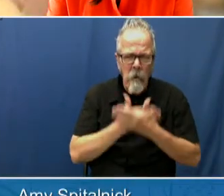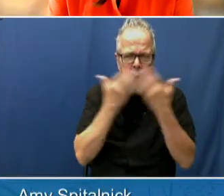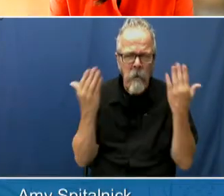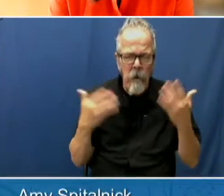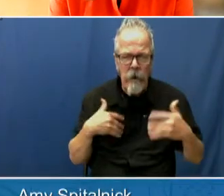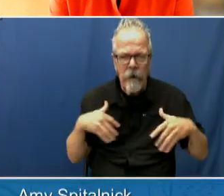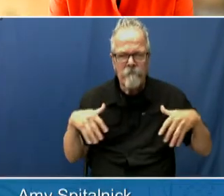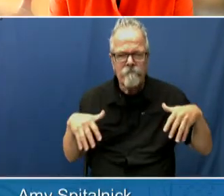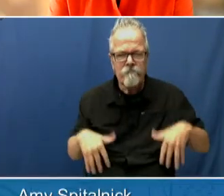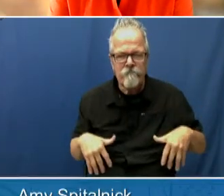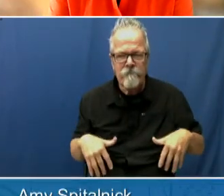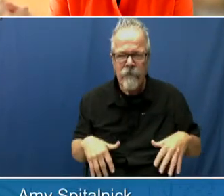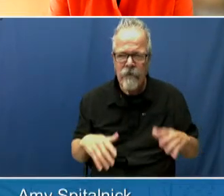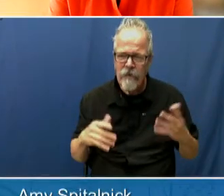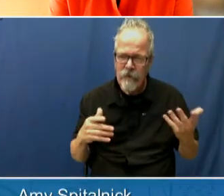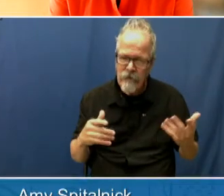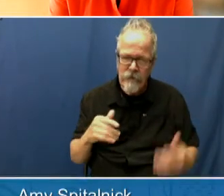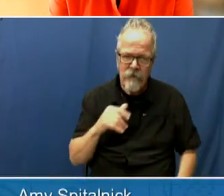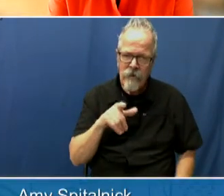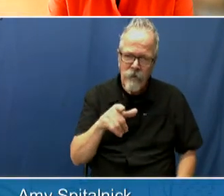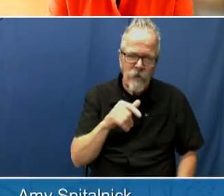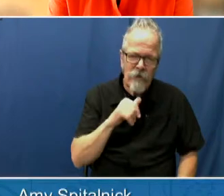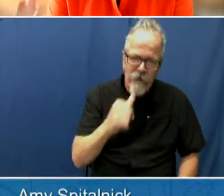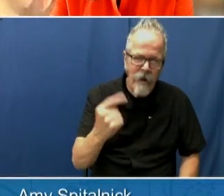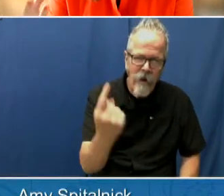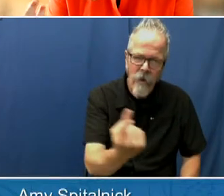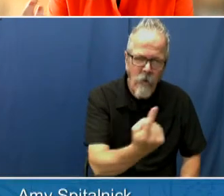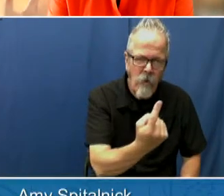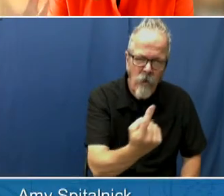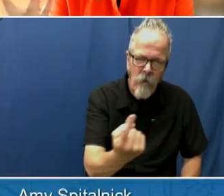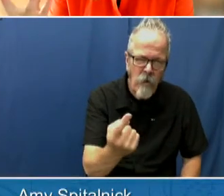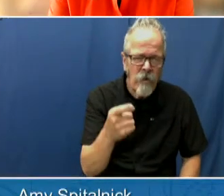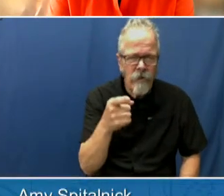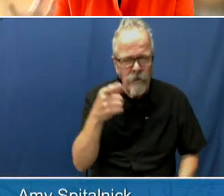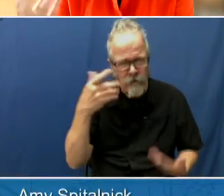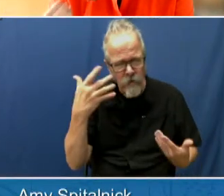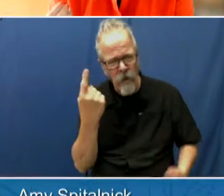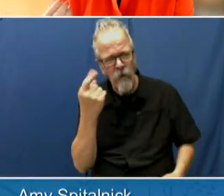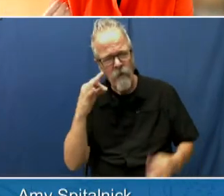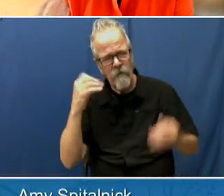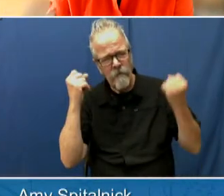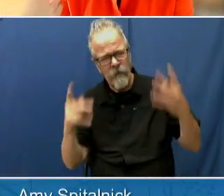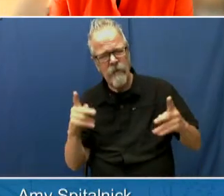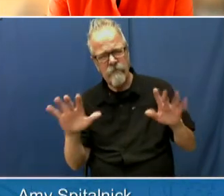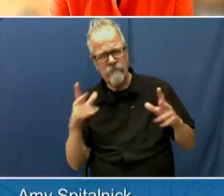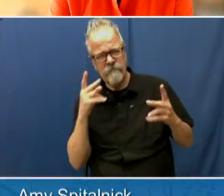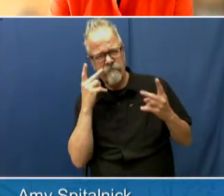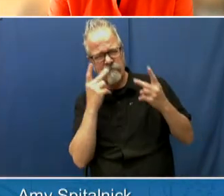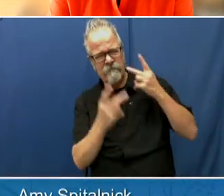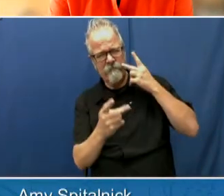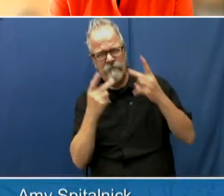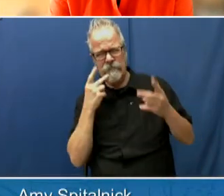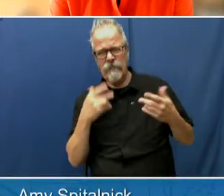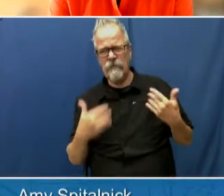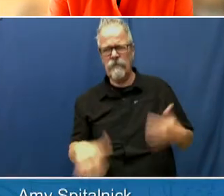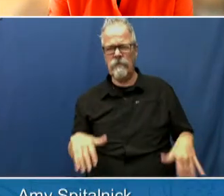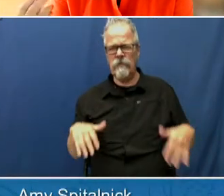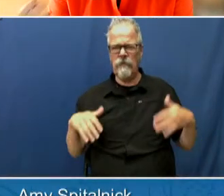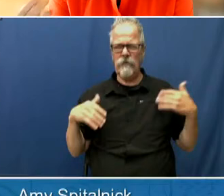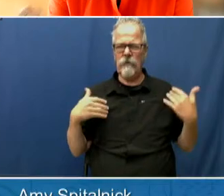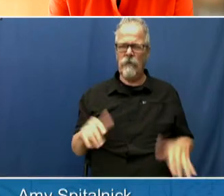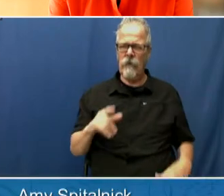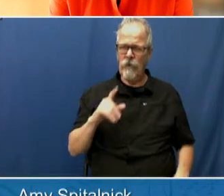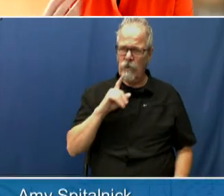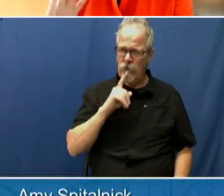What's playing out on Portland's streets really reflect how it's become a battleground in a national crisis, a crisis that we're